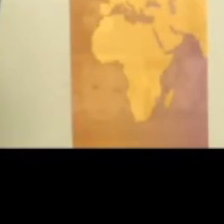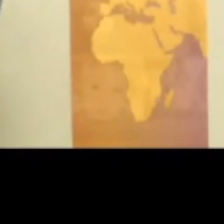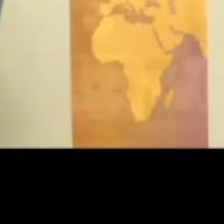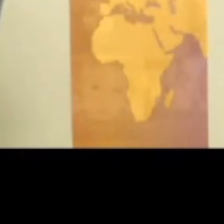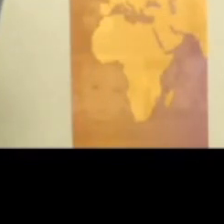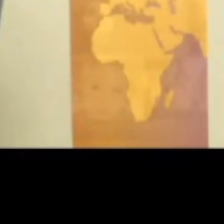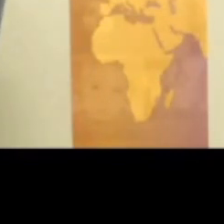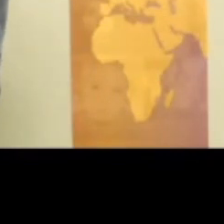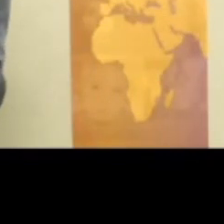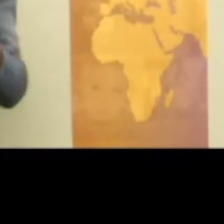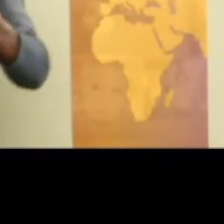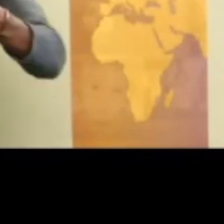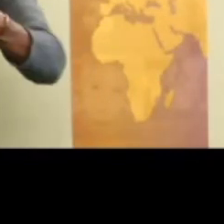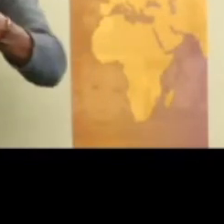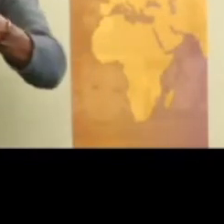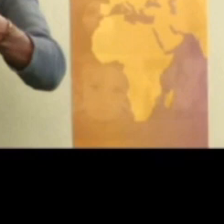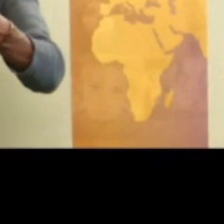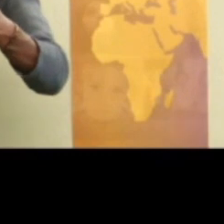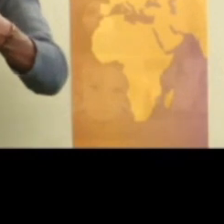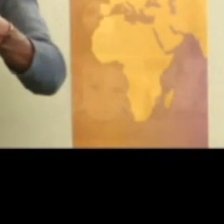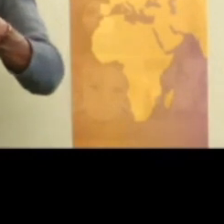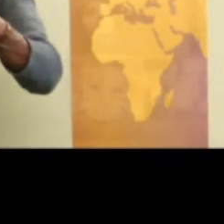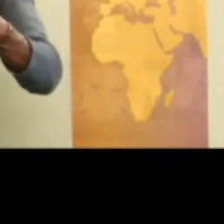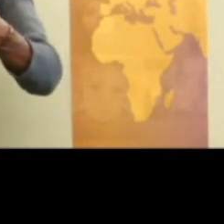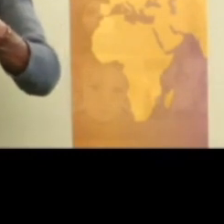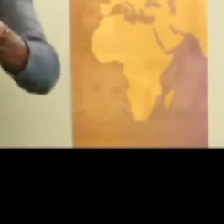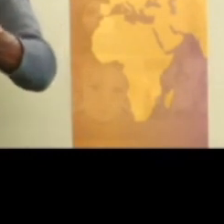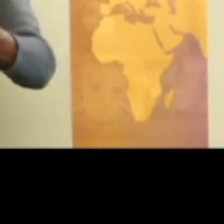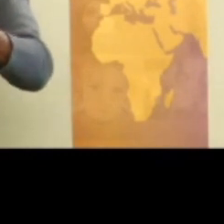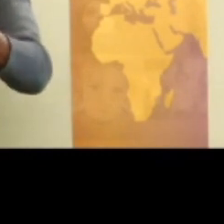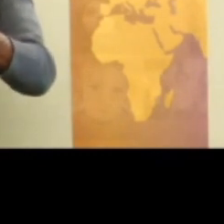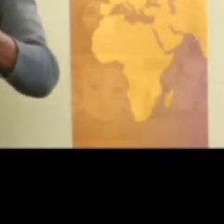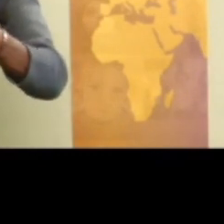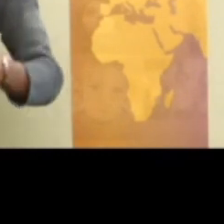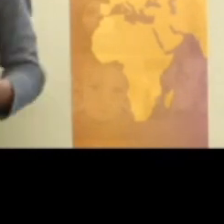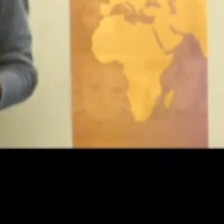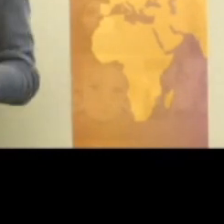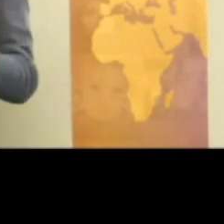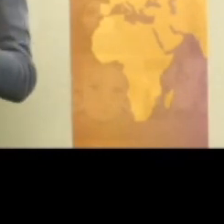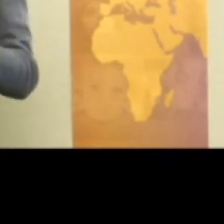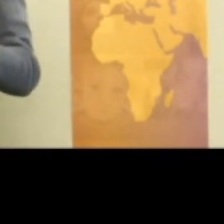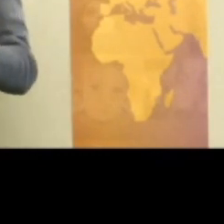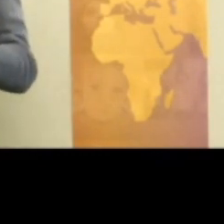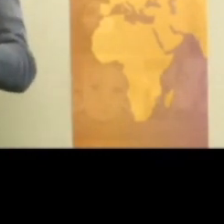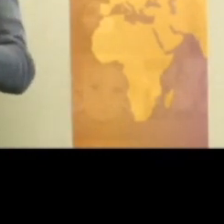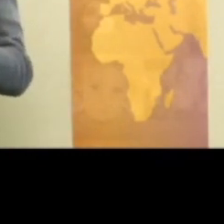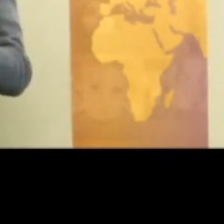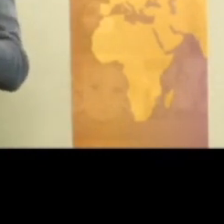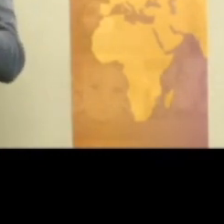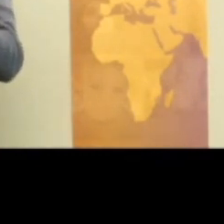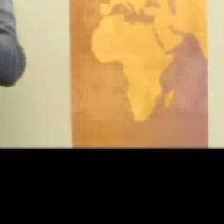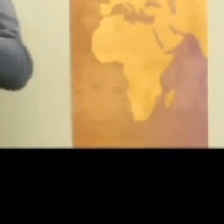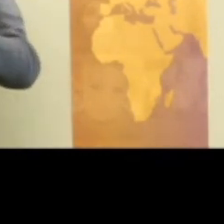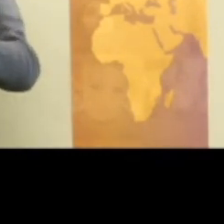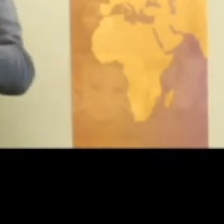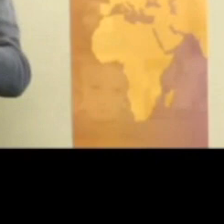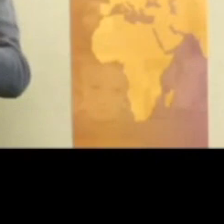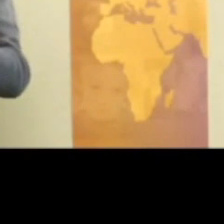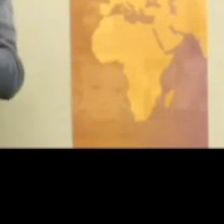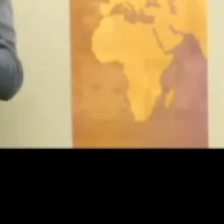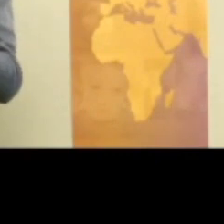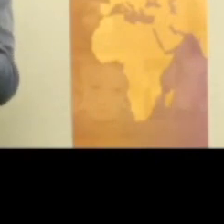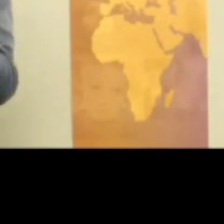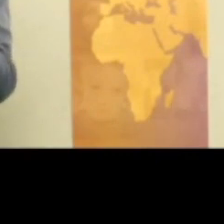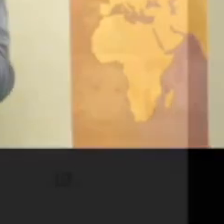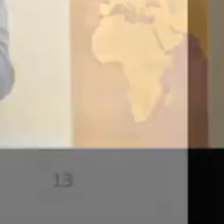two techniques. Try to find something similar. Try to find something that, try to be realistic